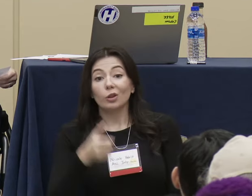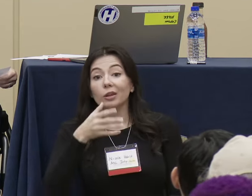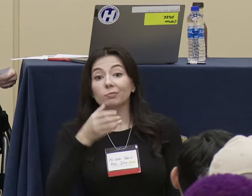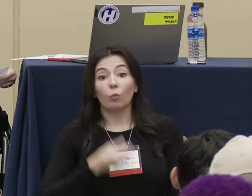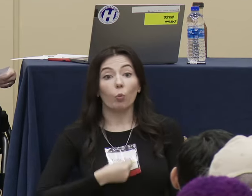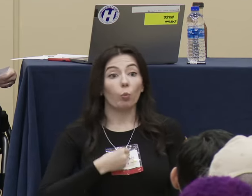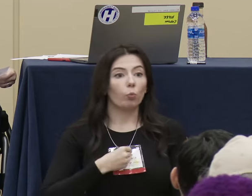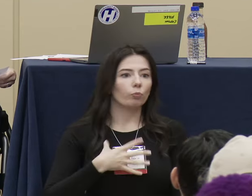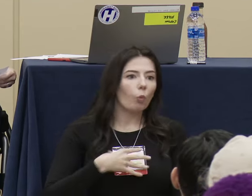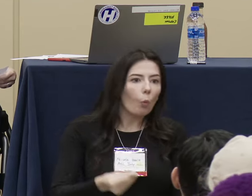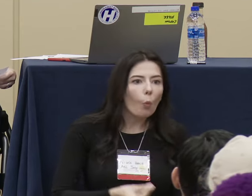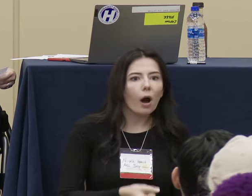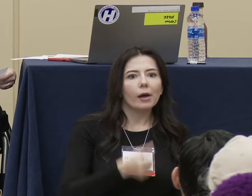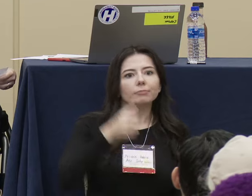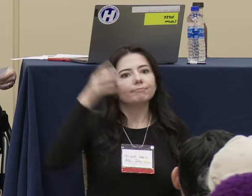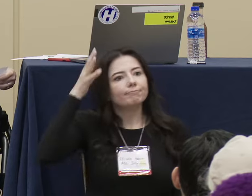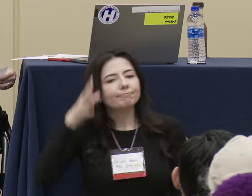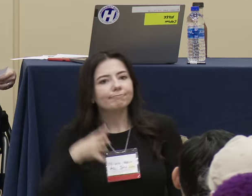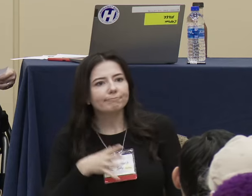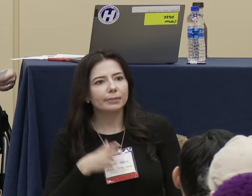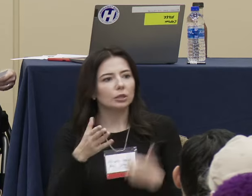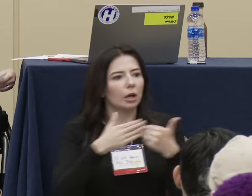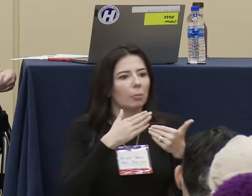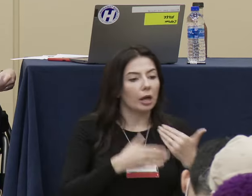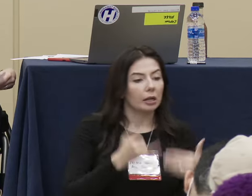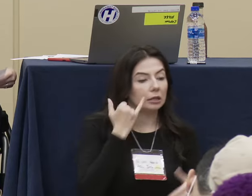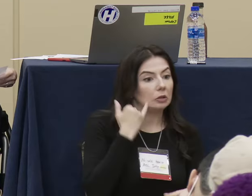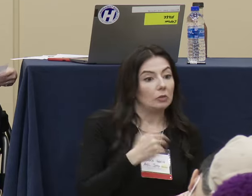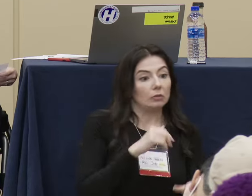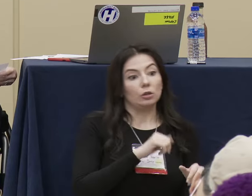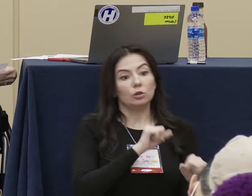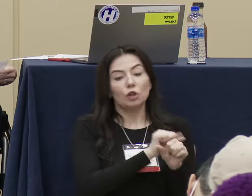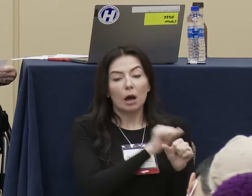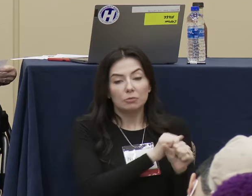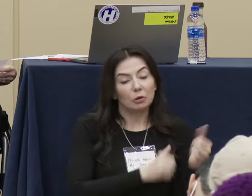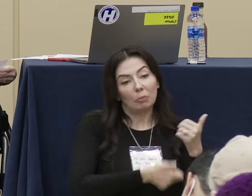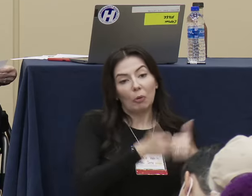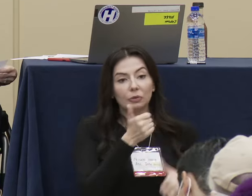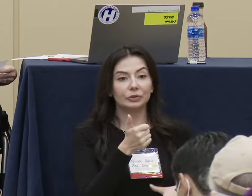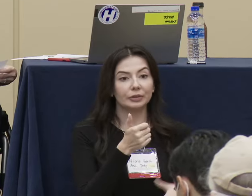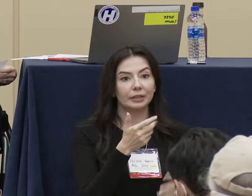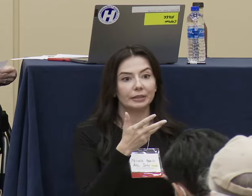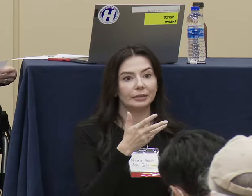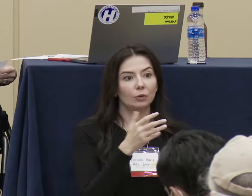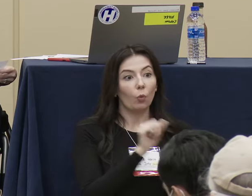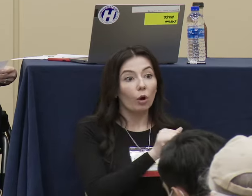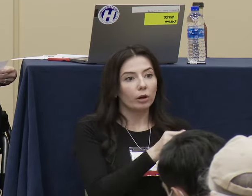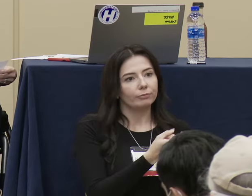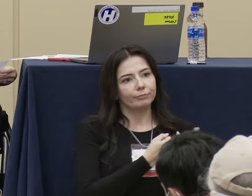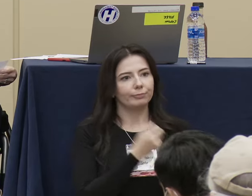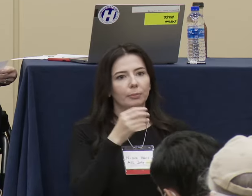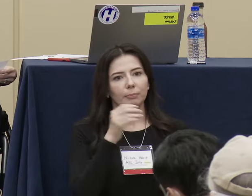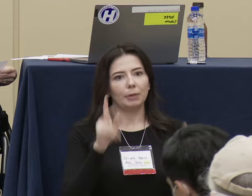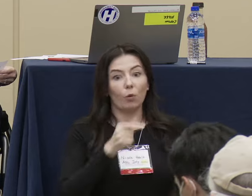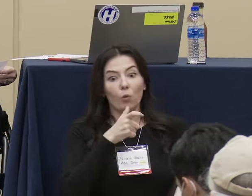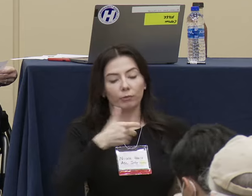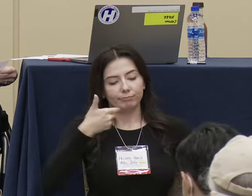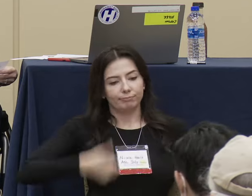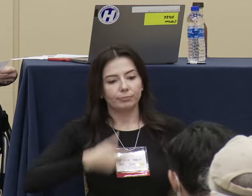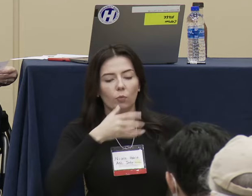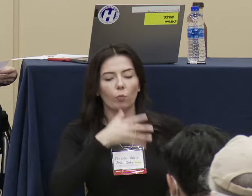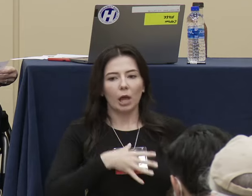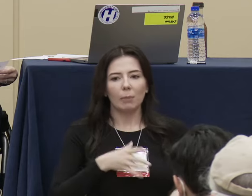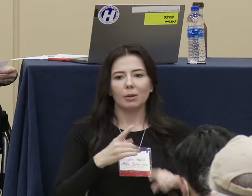masculine. Even if the job is held by women, the jobs are still masculine jobs. The case in disability settings today is almost the